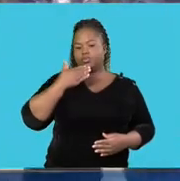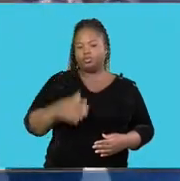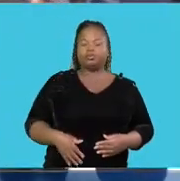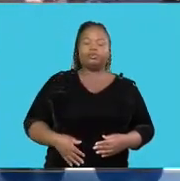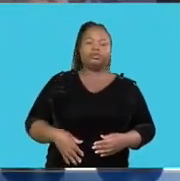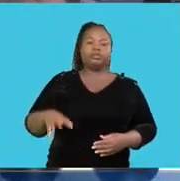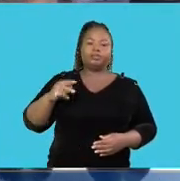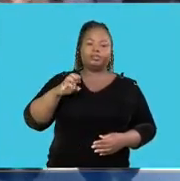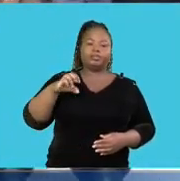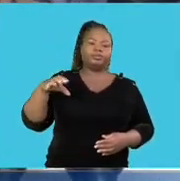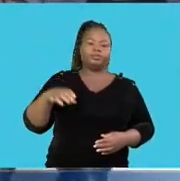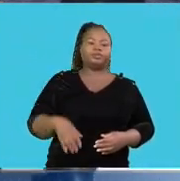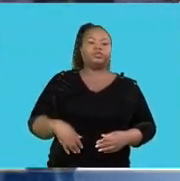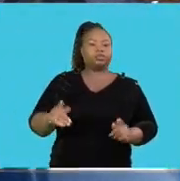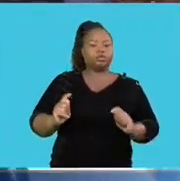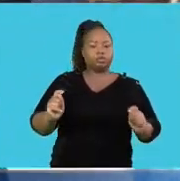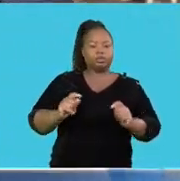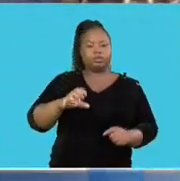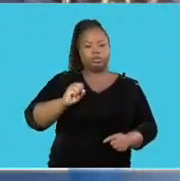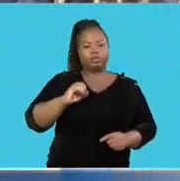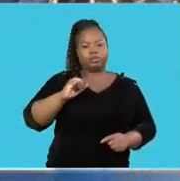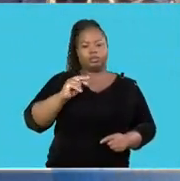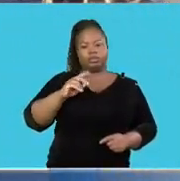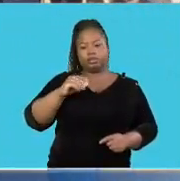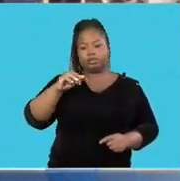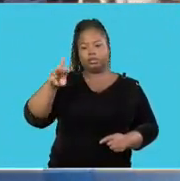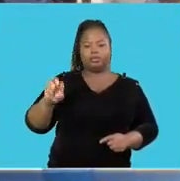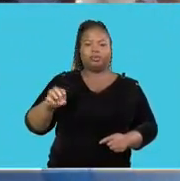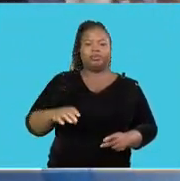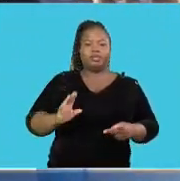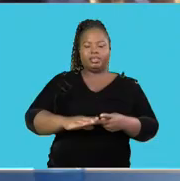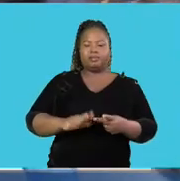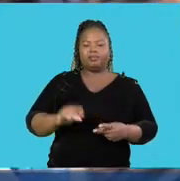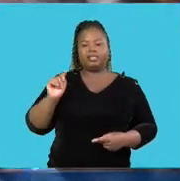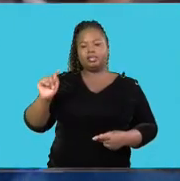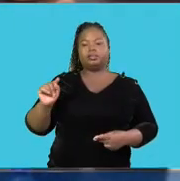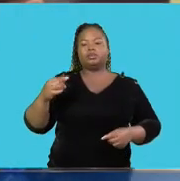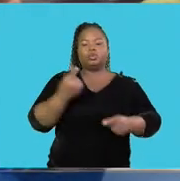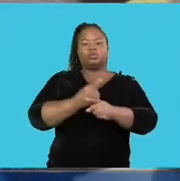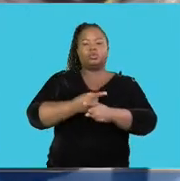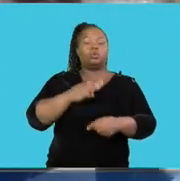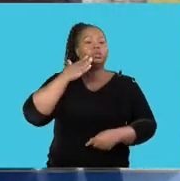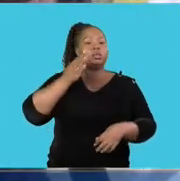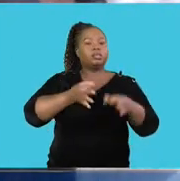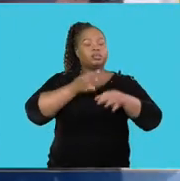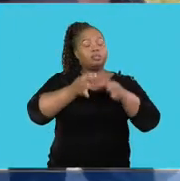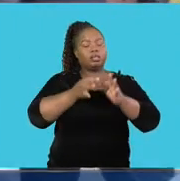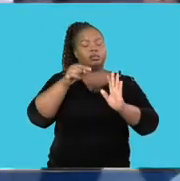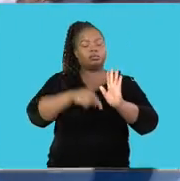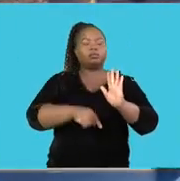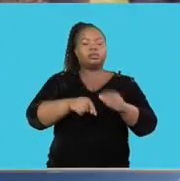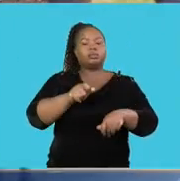wezothutho jikelele usindisiwe Chikunga. Ngethuba inika ingxelo uChikunga ubhengise ukuba inani